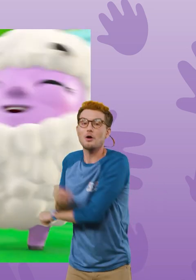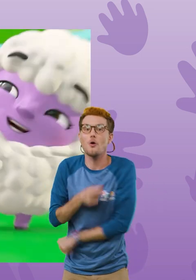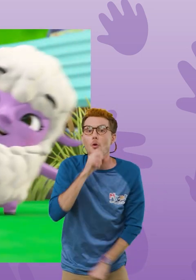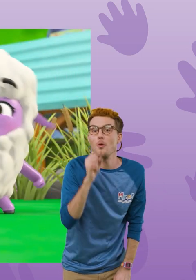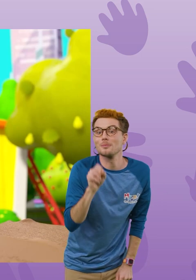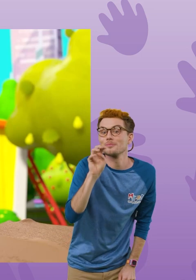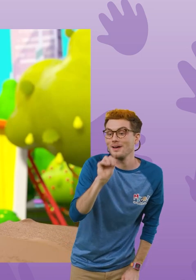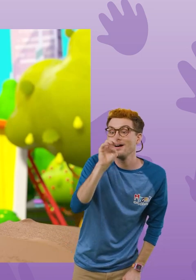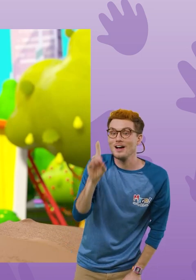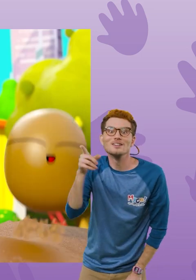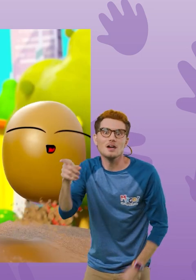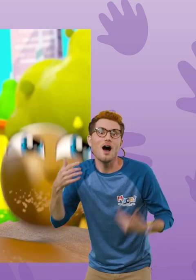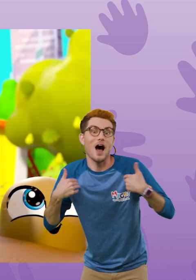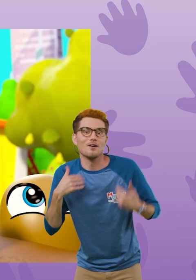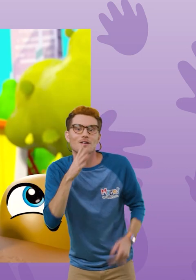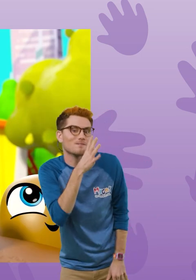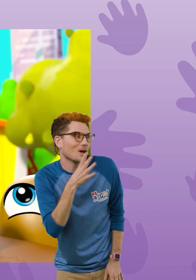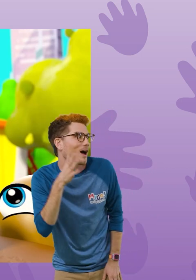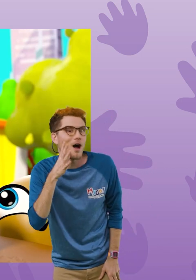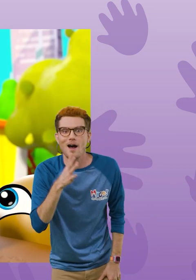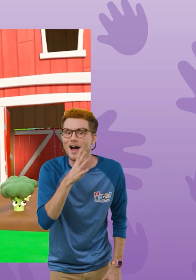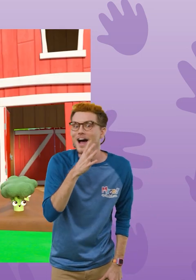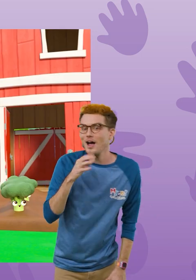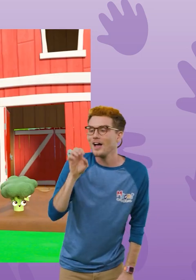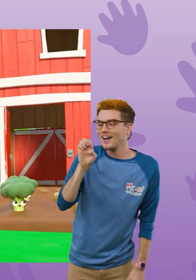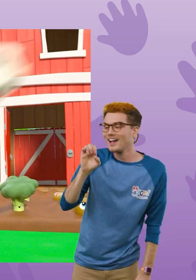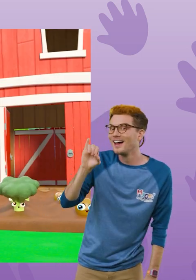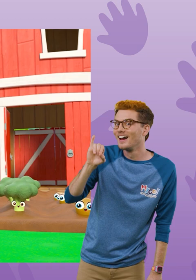Old Macdonald had a farm,